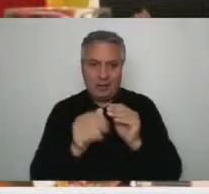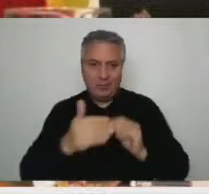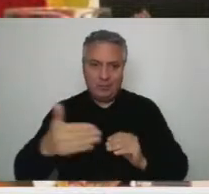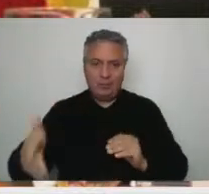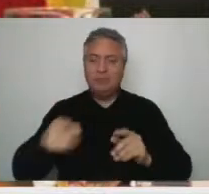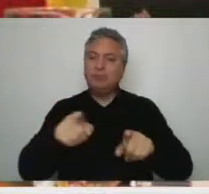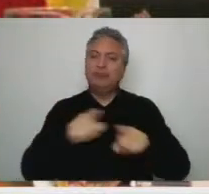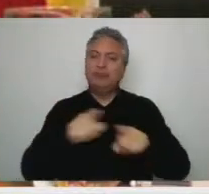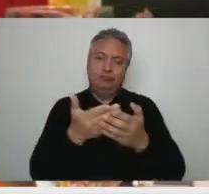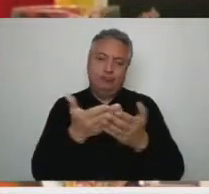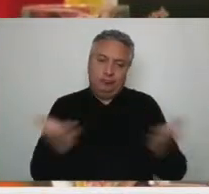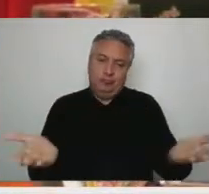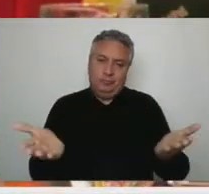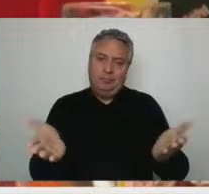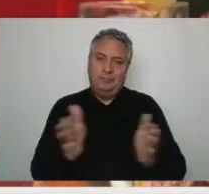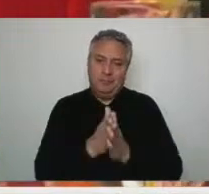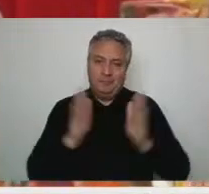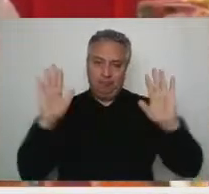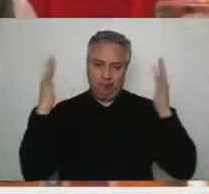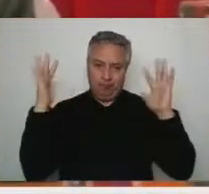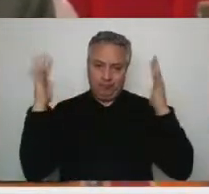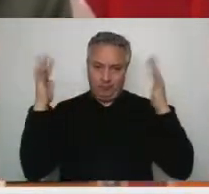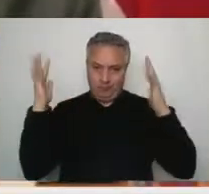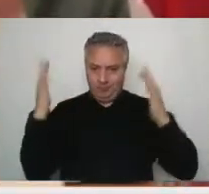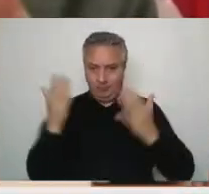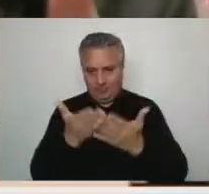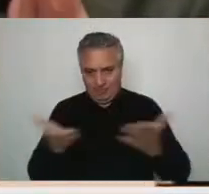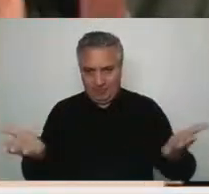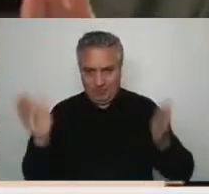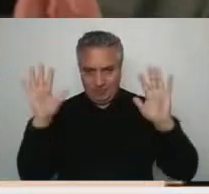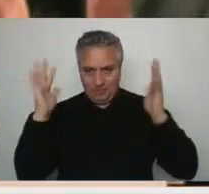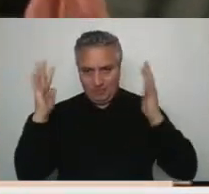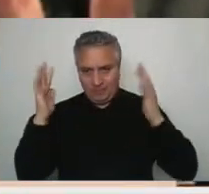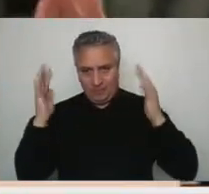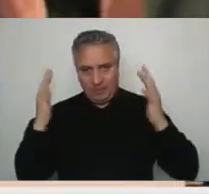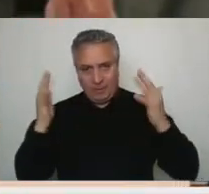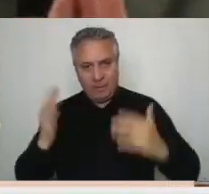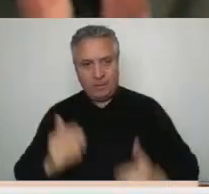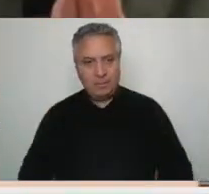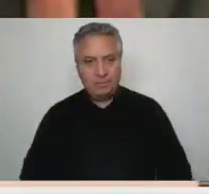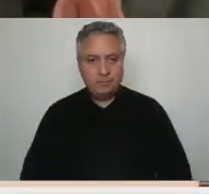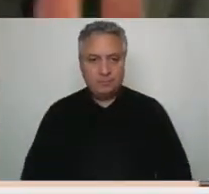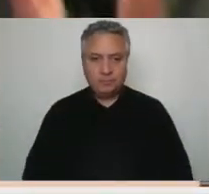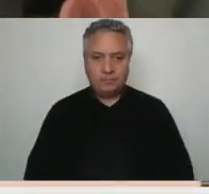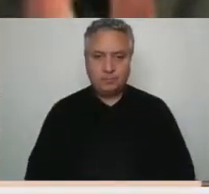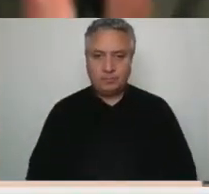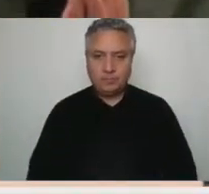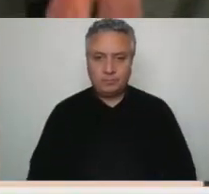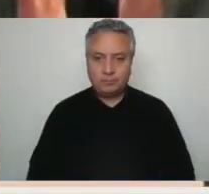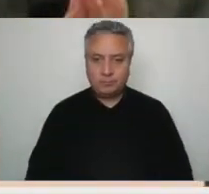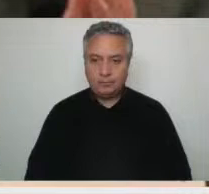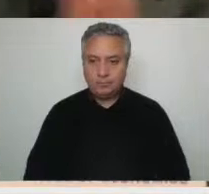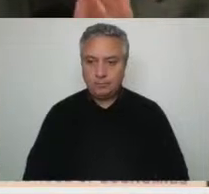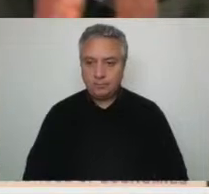working session, and I bid farewell with this great round of applause. Thank you so much.